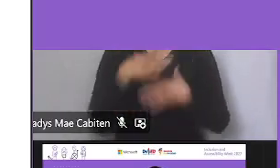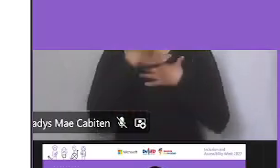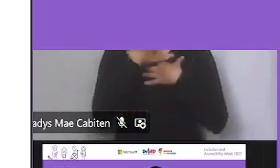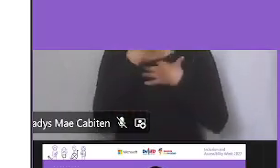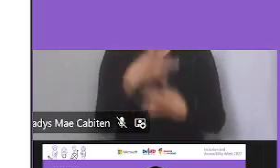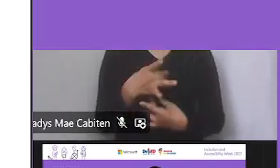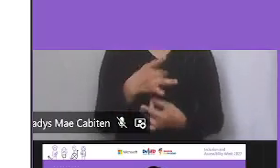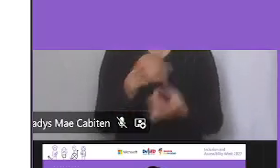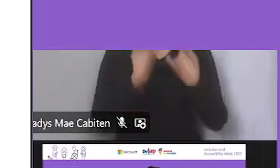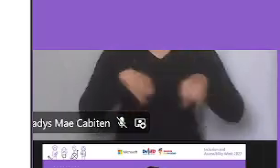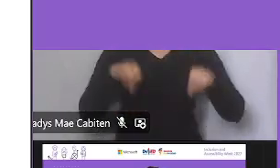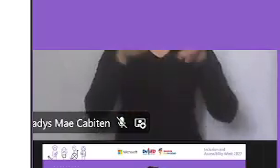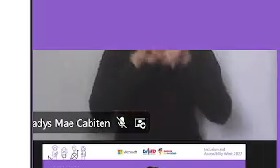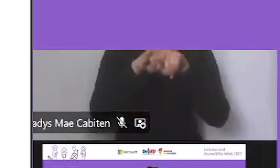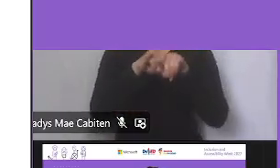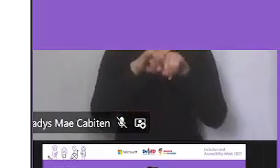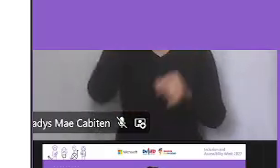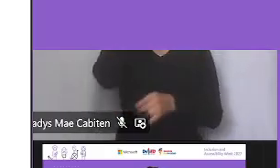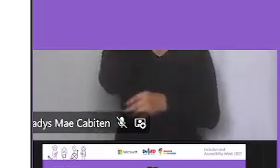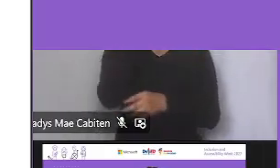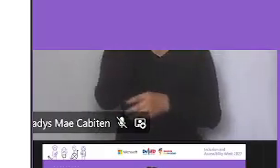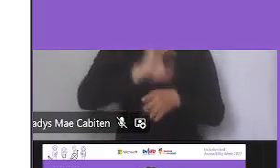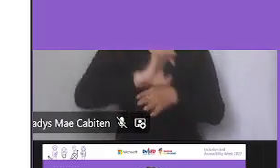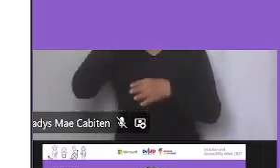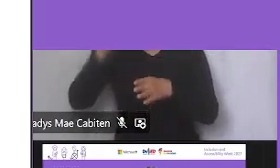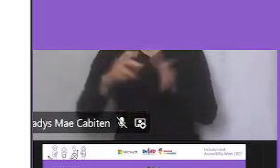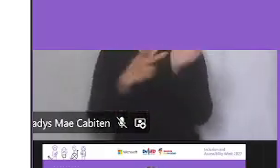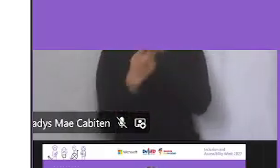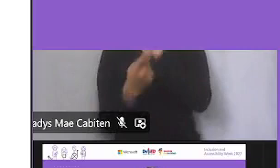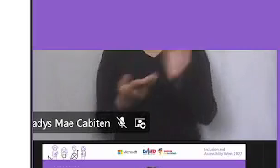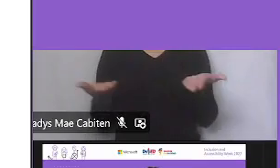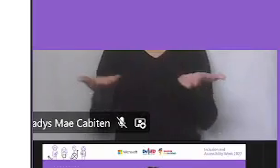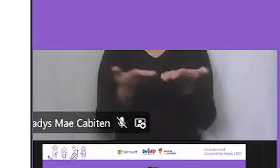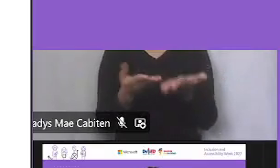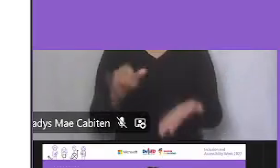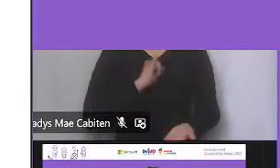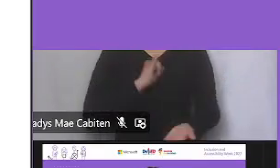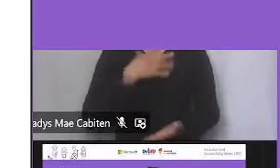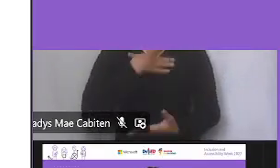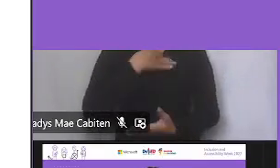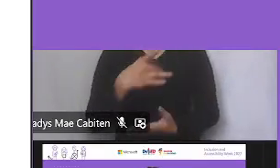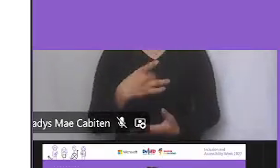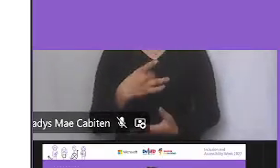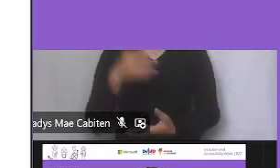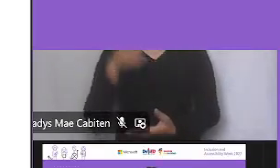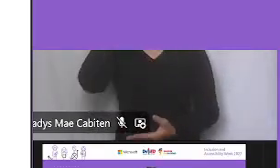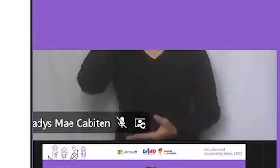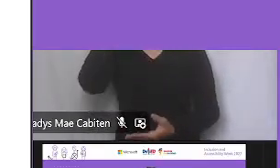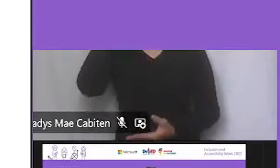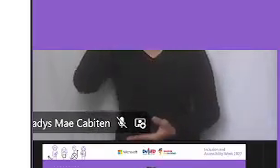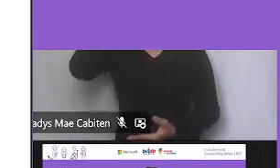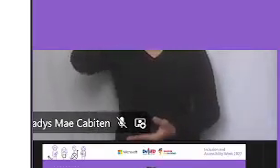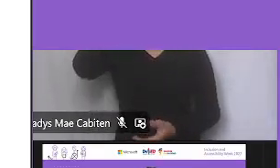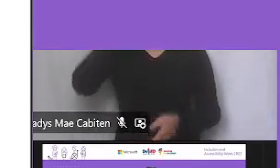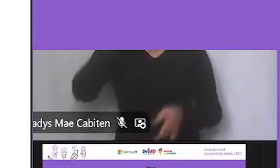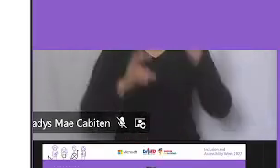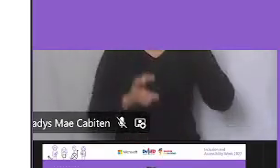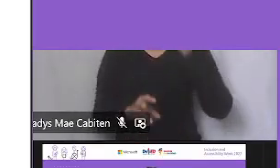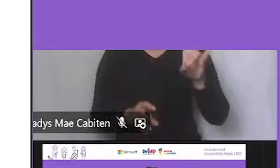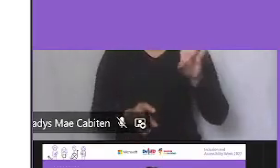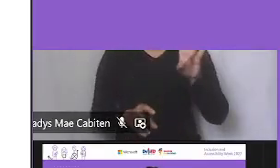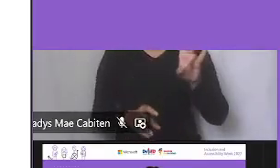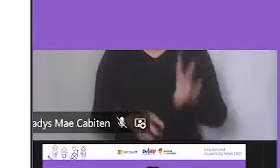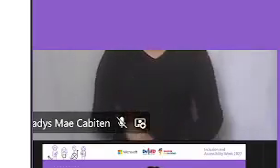will end my presentation with this. Why? I want you to learn the seven continents, and you'll see the performance strategy works. Let's sing